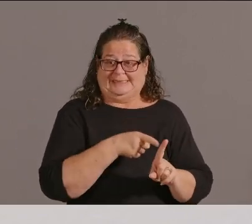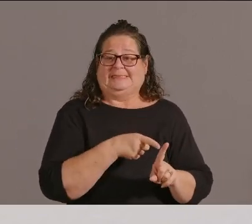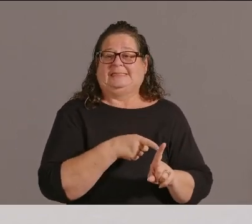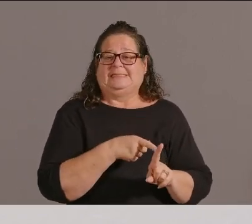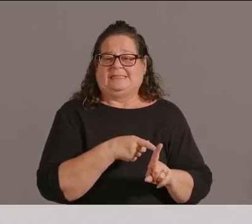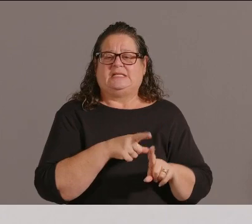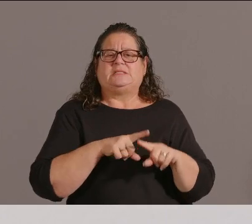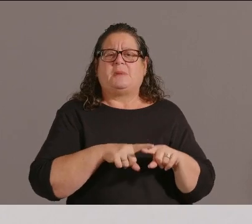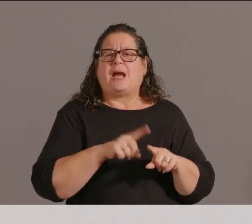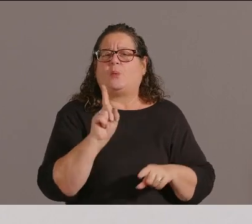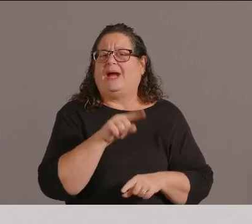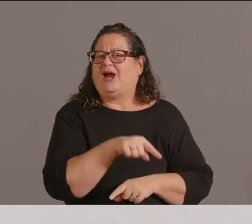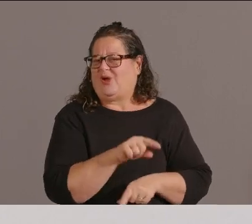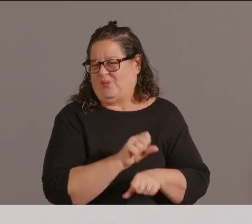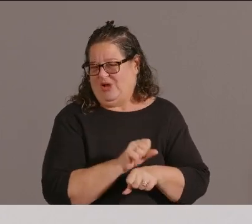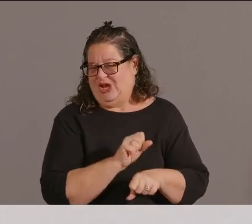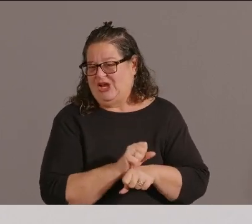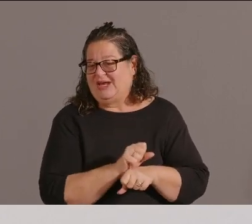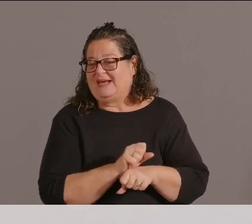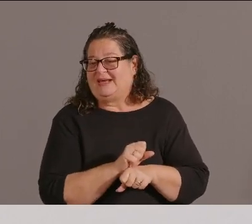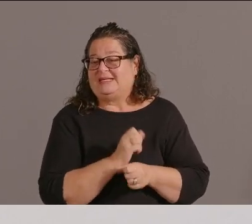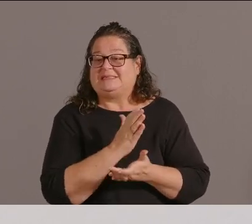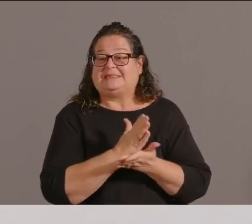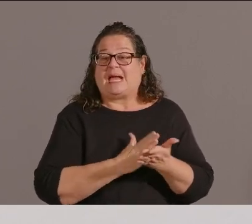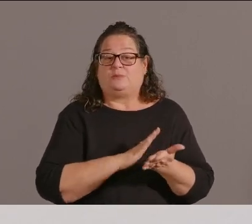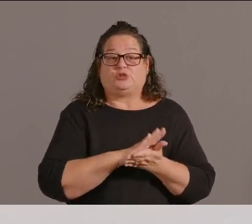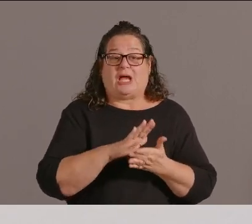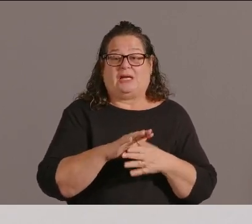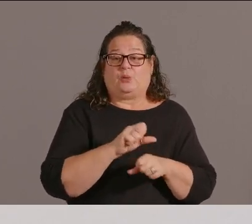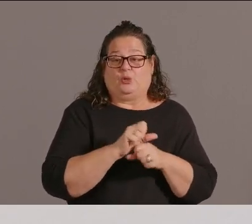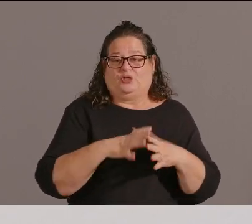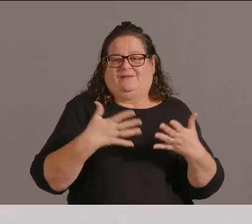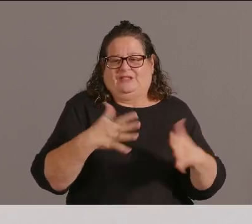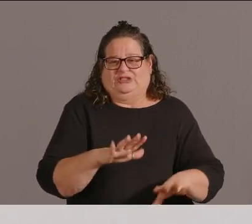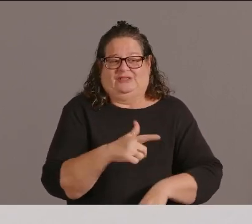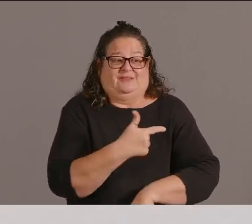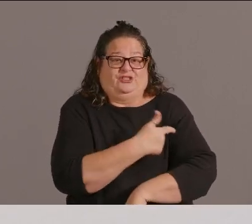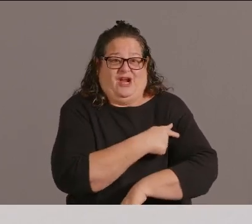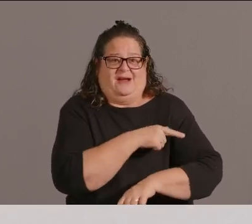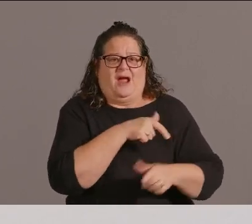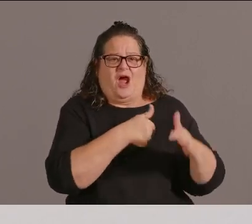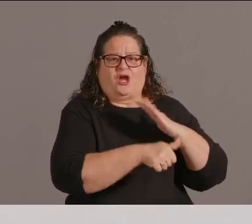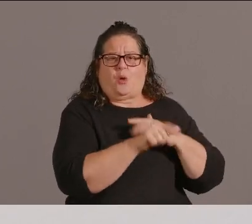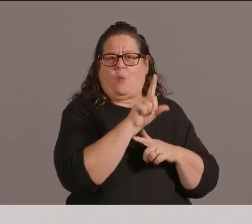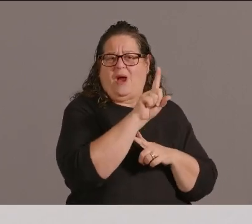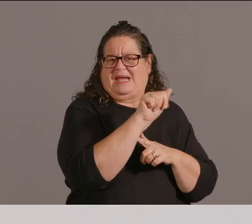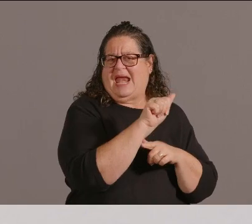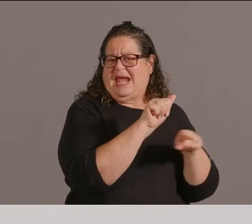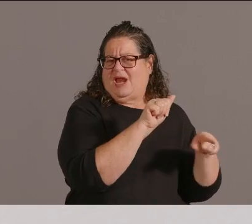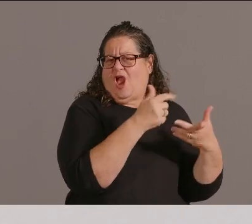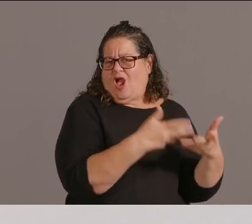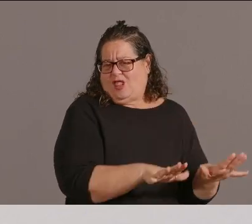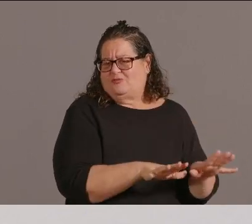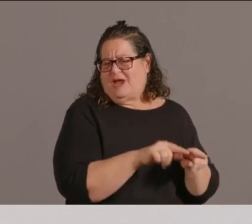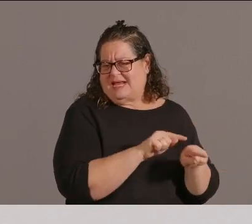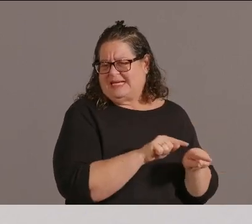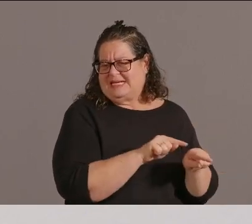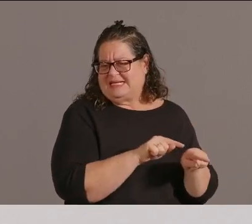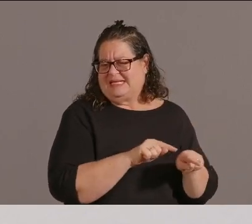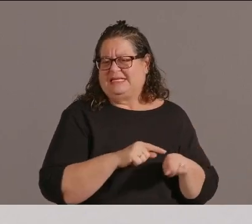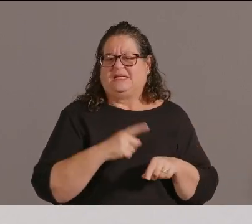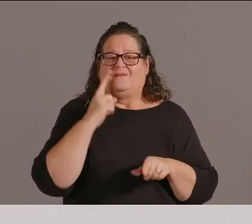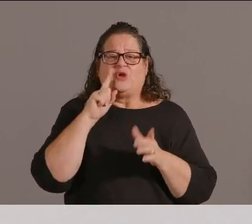been eligible since 1A. So you'll see when we include in, it'll say like healthcare workers and